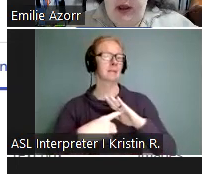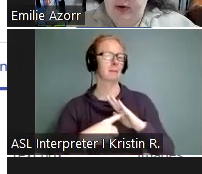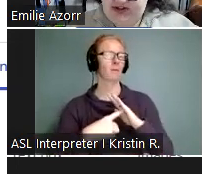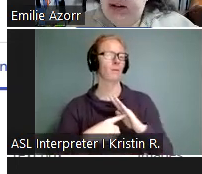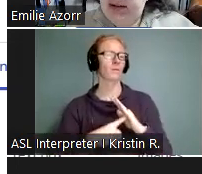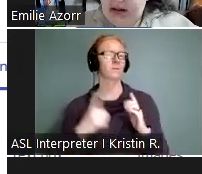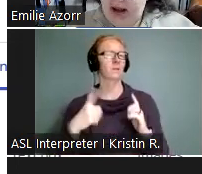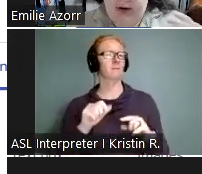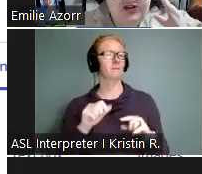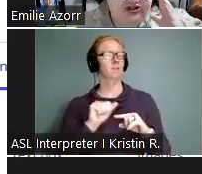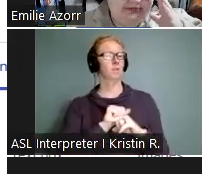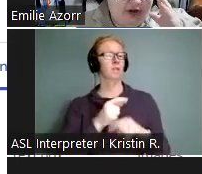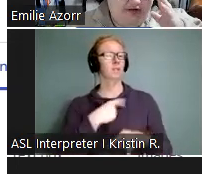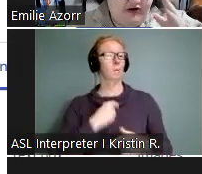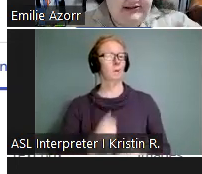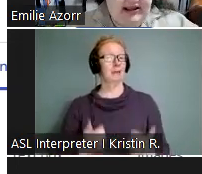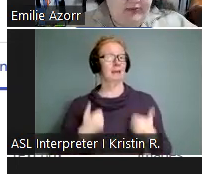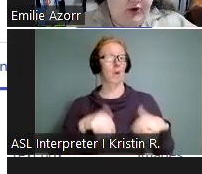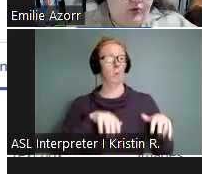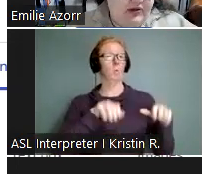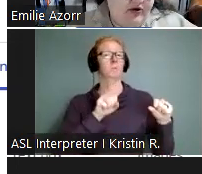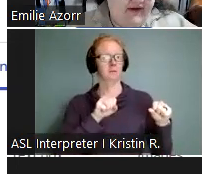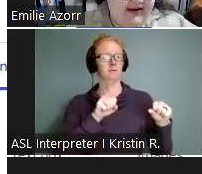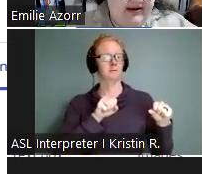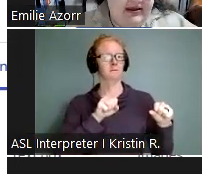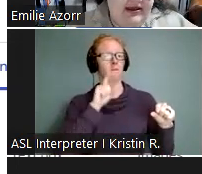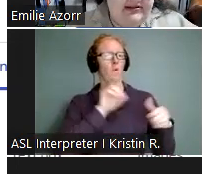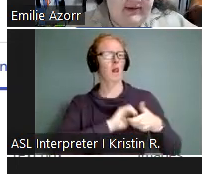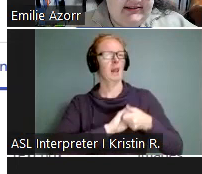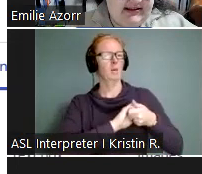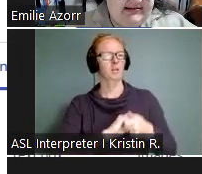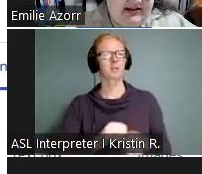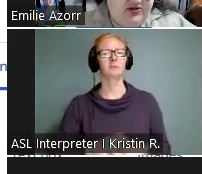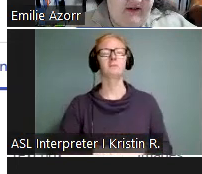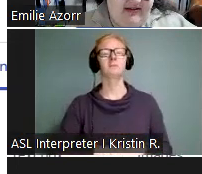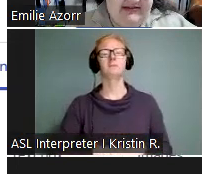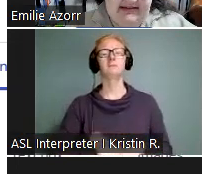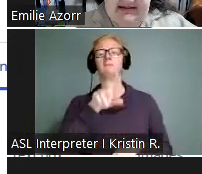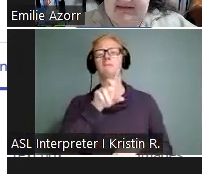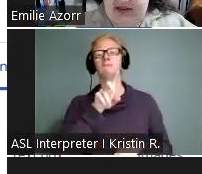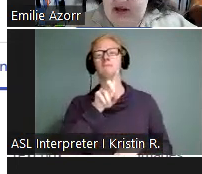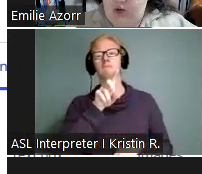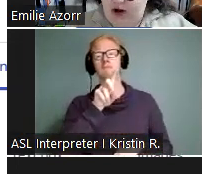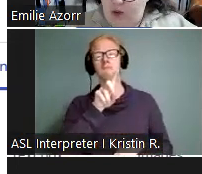that we hosted as a collaboration. For example, we provided Domestic